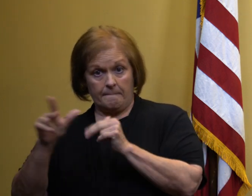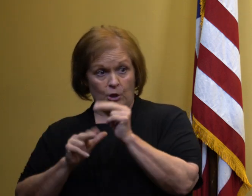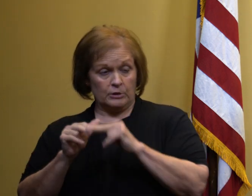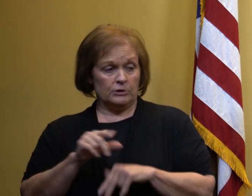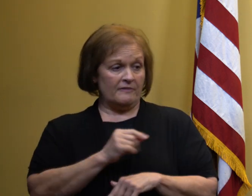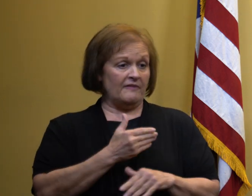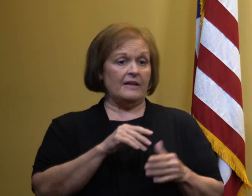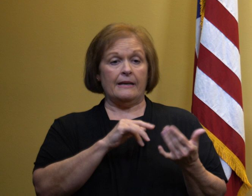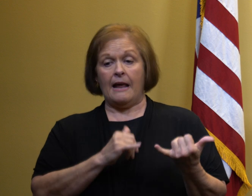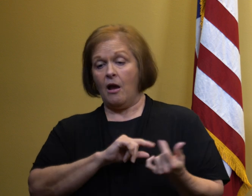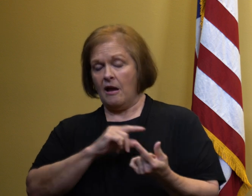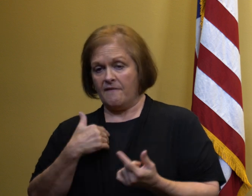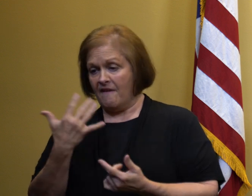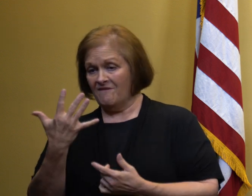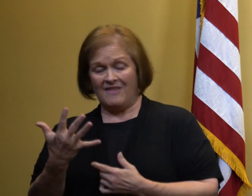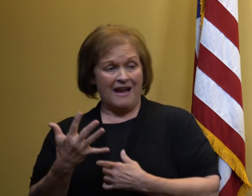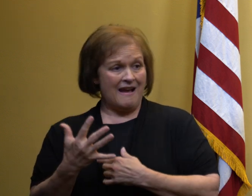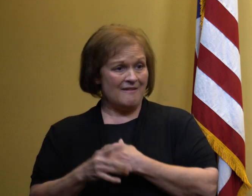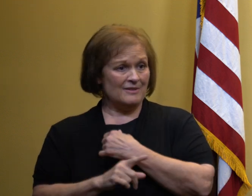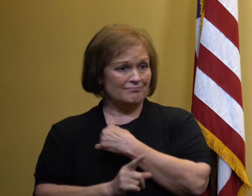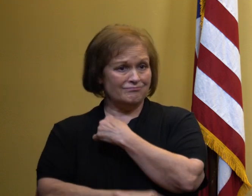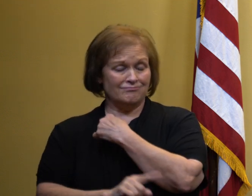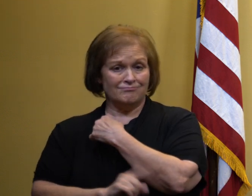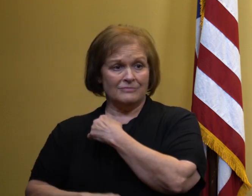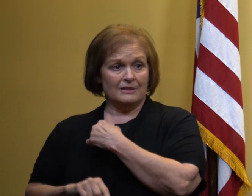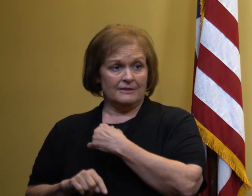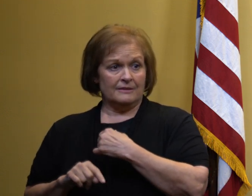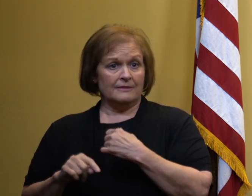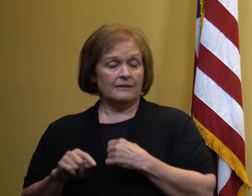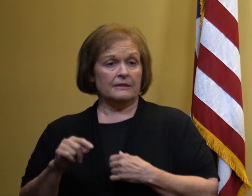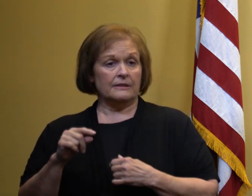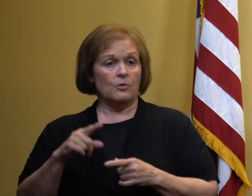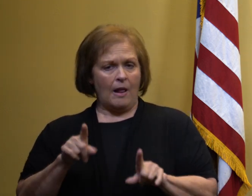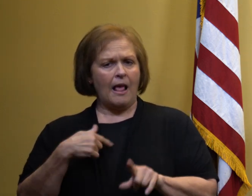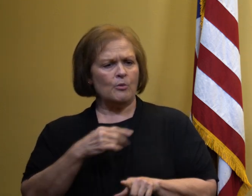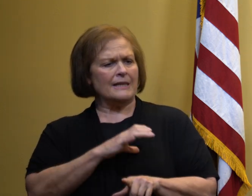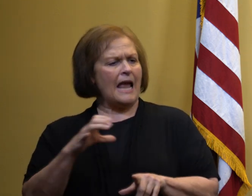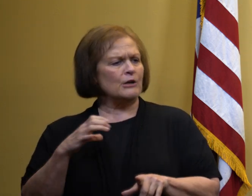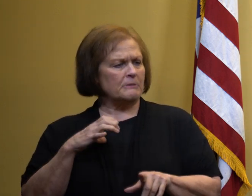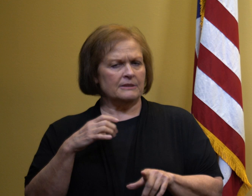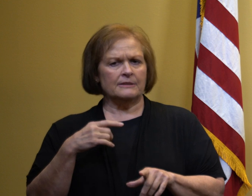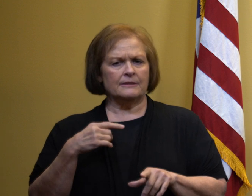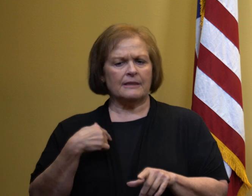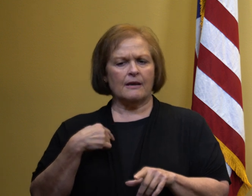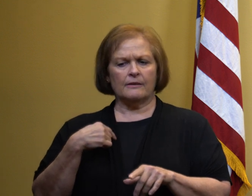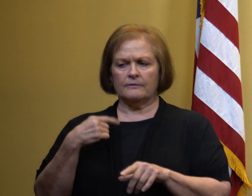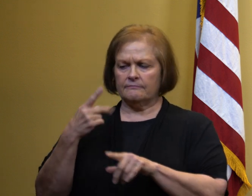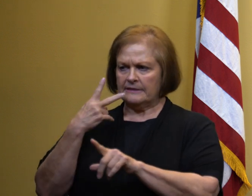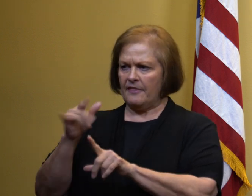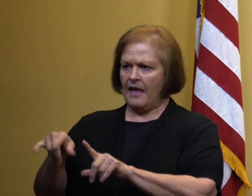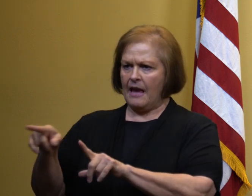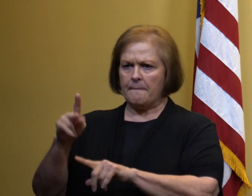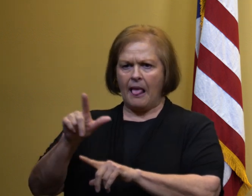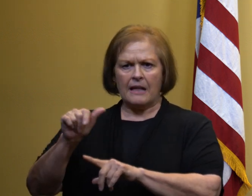2015, 5 violations. I know that had everything to do with when I was a council member focusing on Plaza Tower, which then shifted